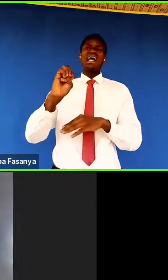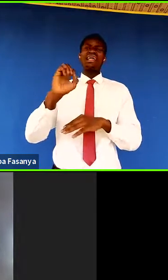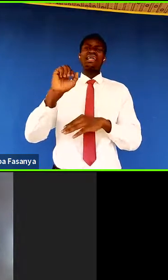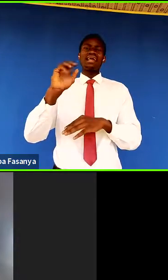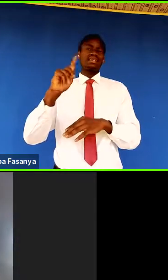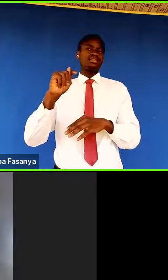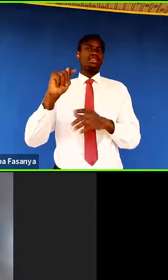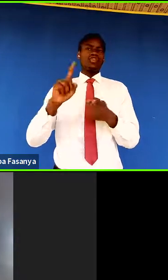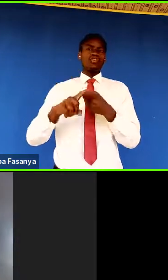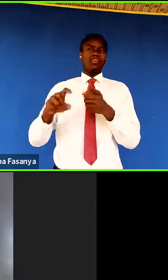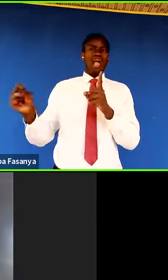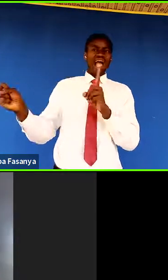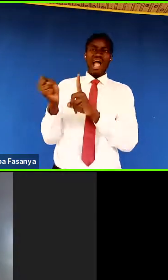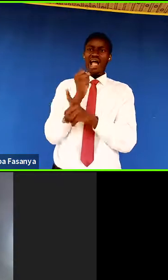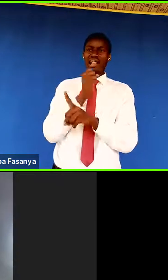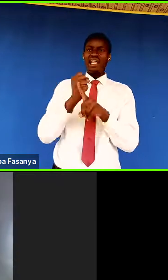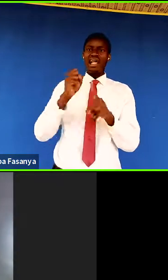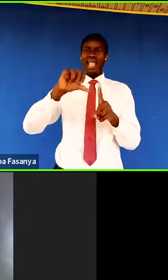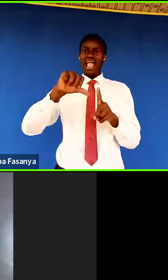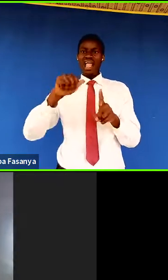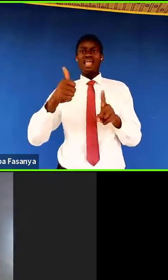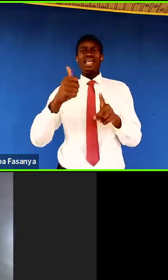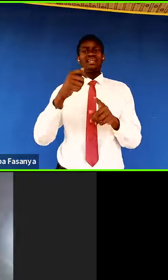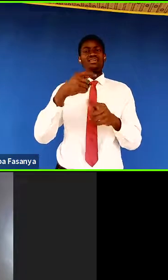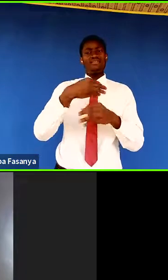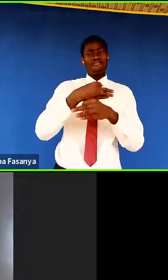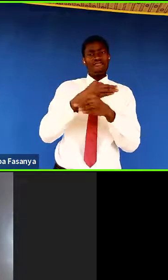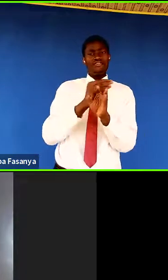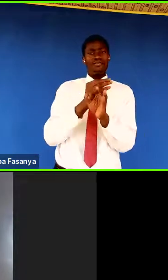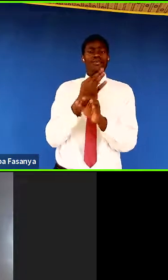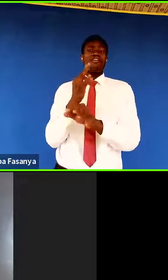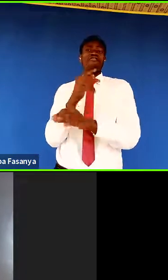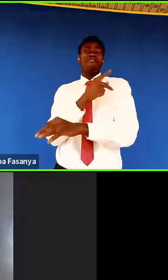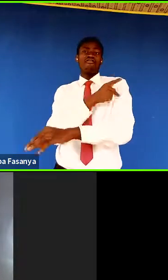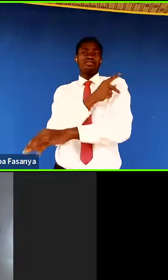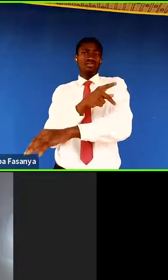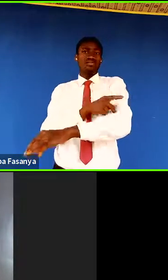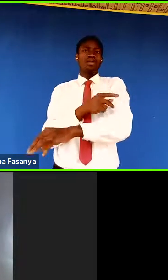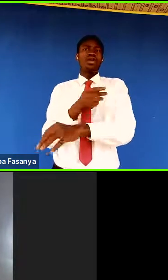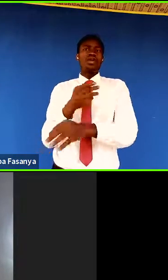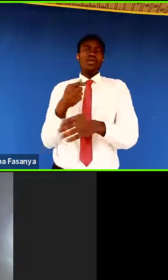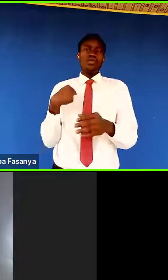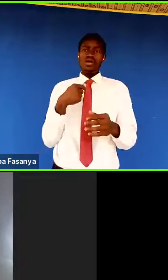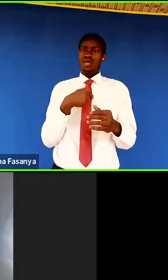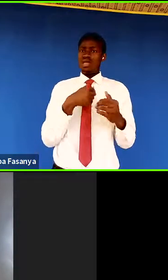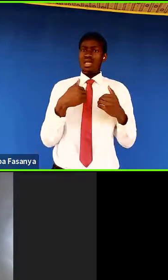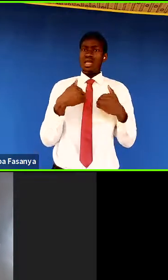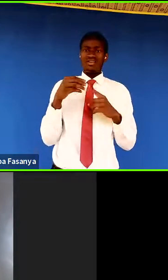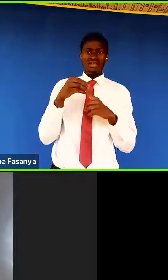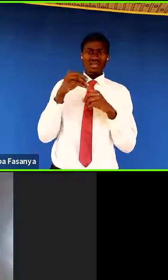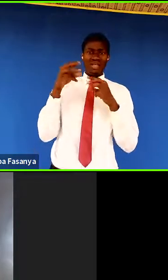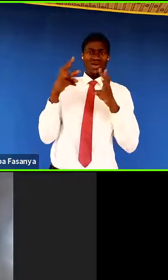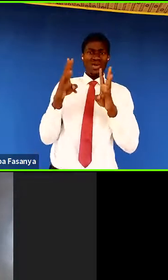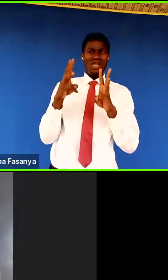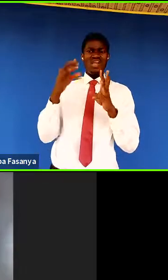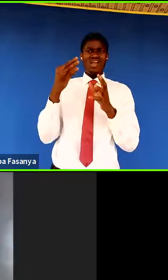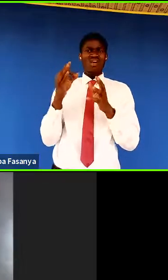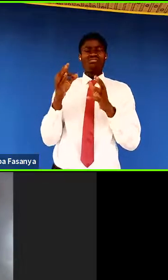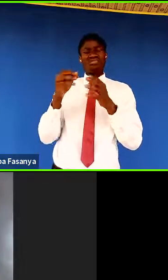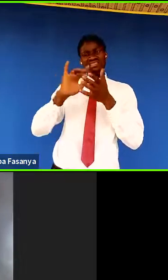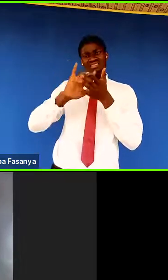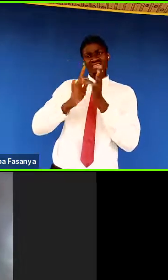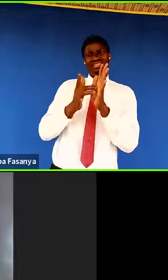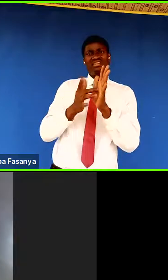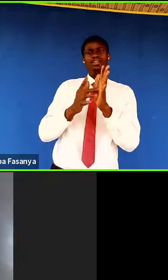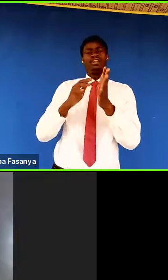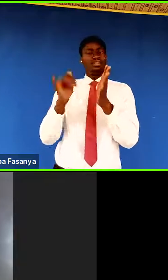conception. All right. And there is a special way of treating such women. Okay. This is the immunological part of conception that is not so